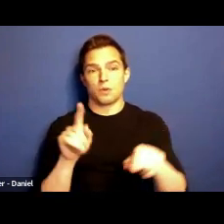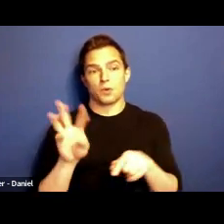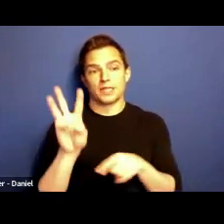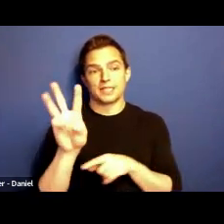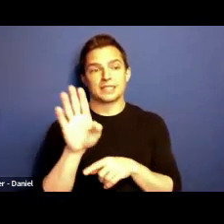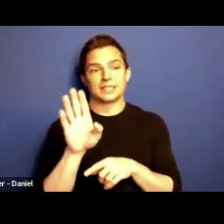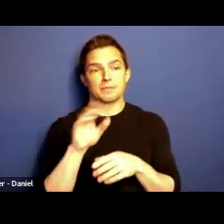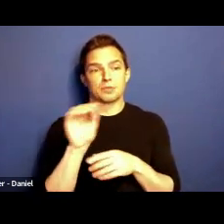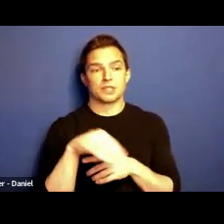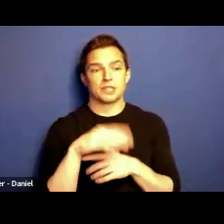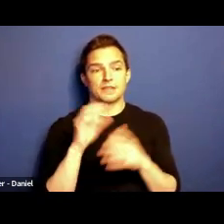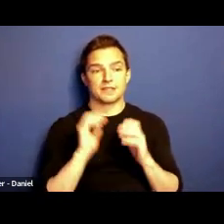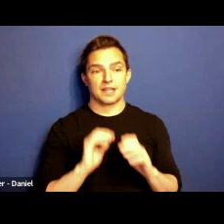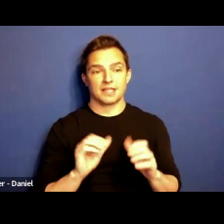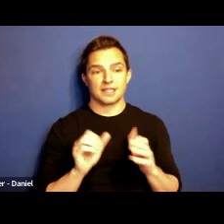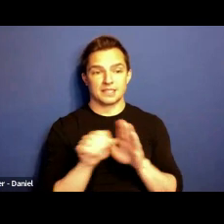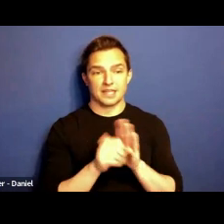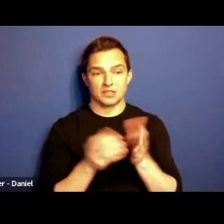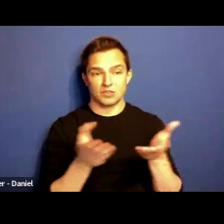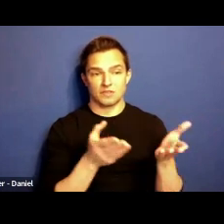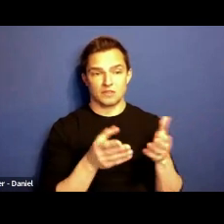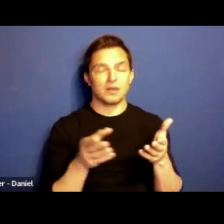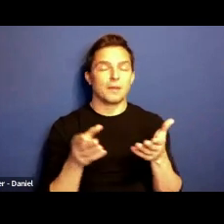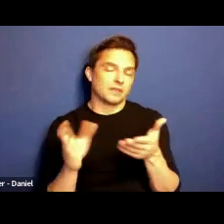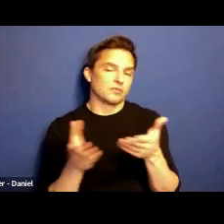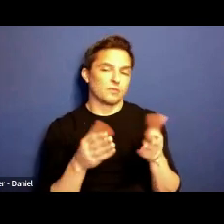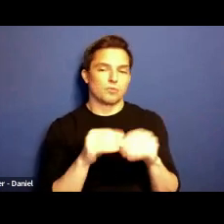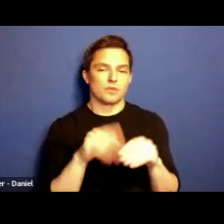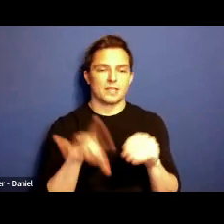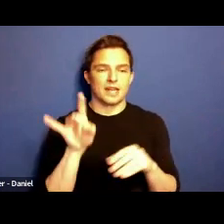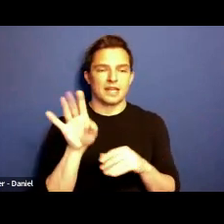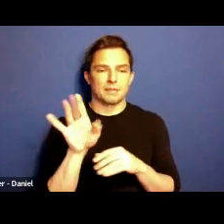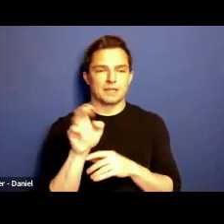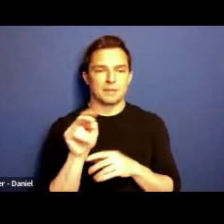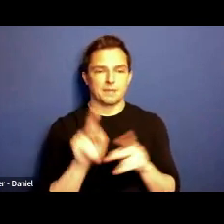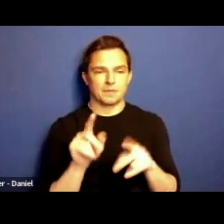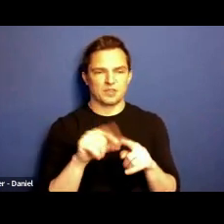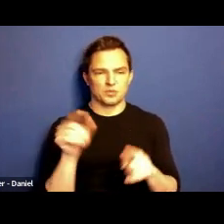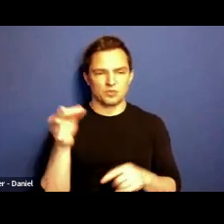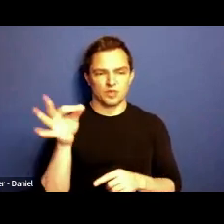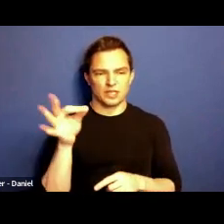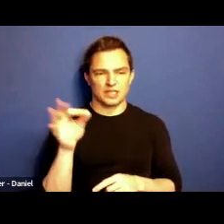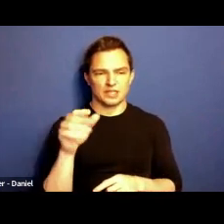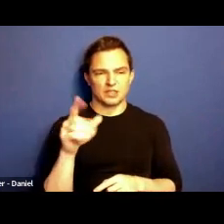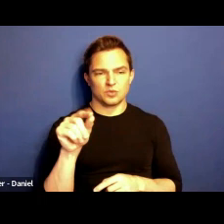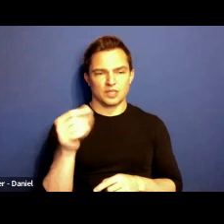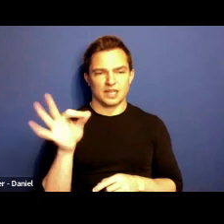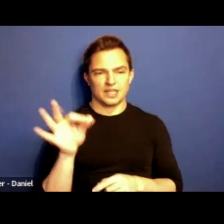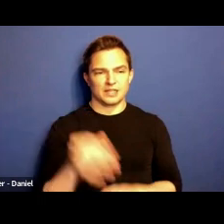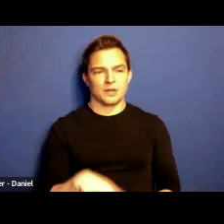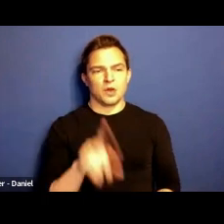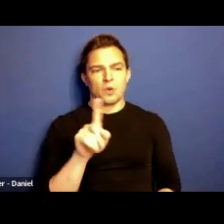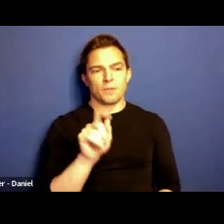1.6% of the clients that the state served, they served over 8 million people in 2019. So 1.6% of